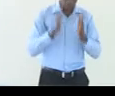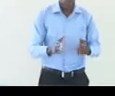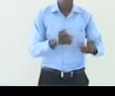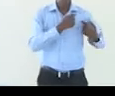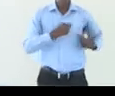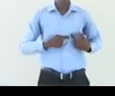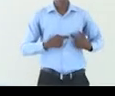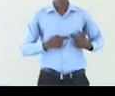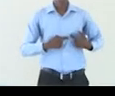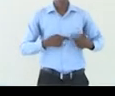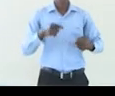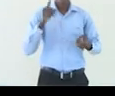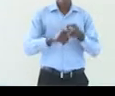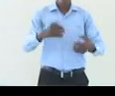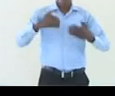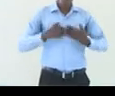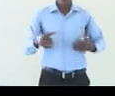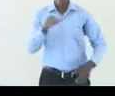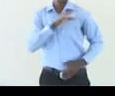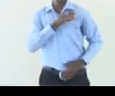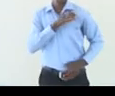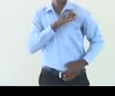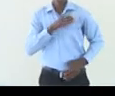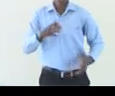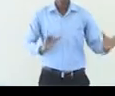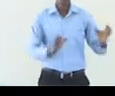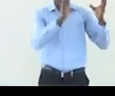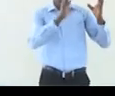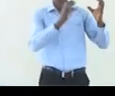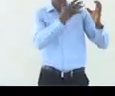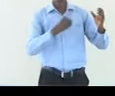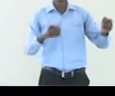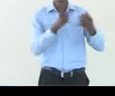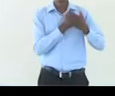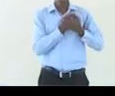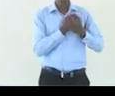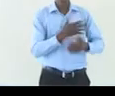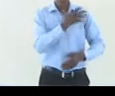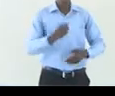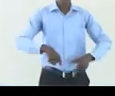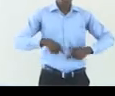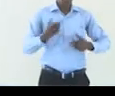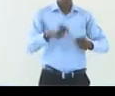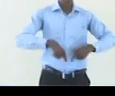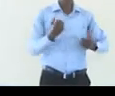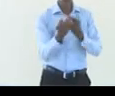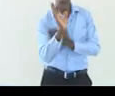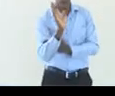that they will have the courage, they will have the commitment, they will have the dedication, they will be able to live the life